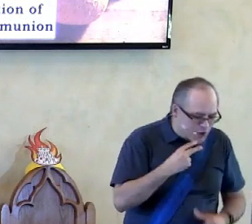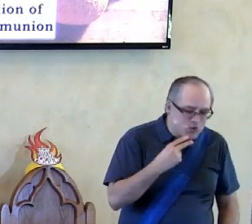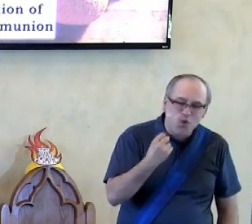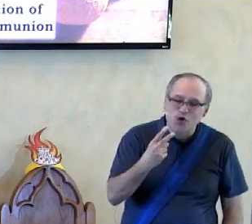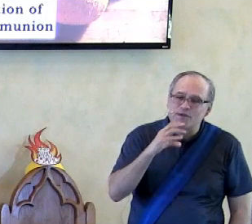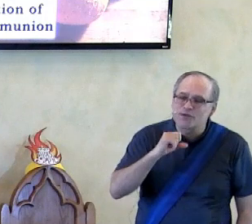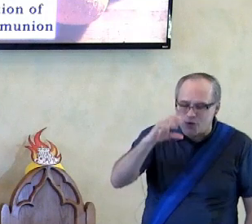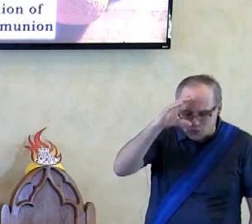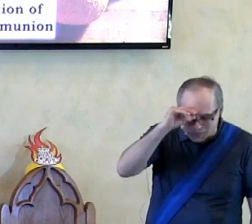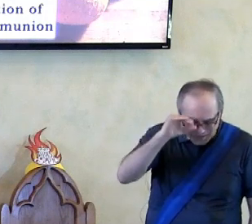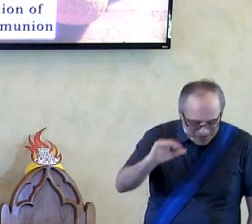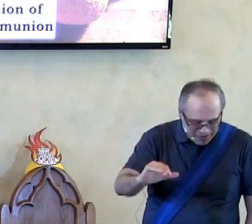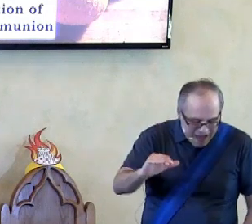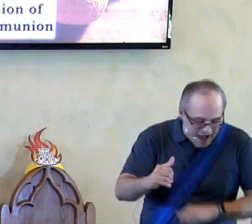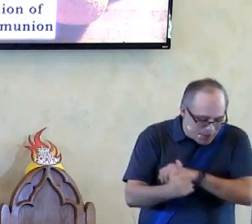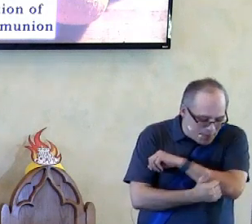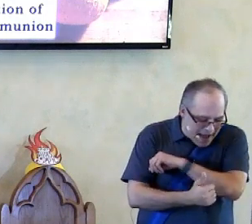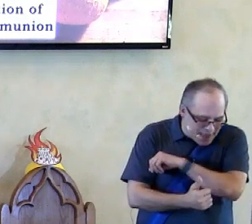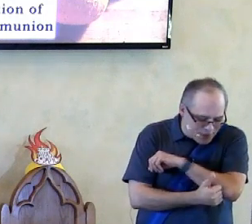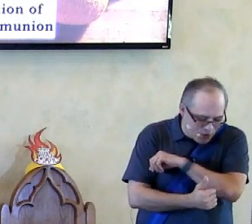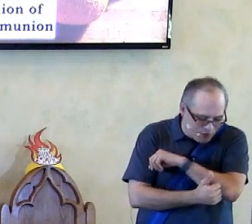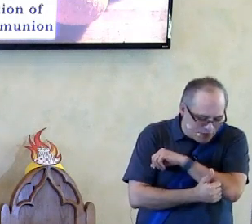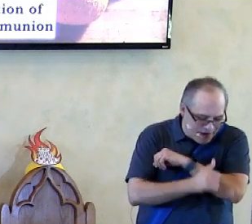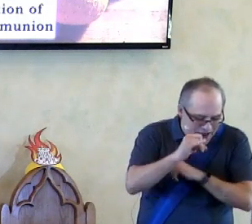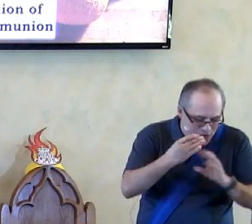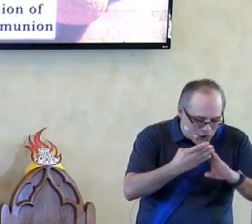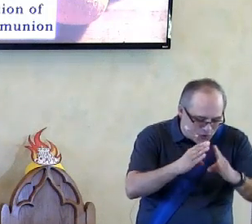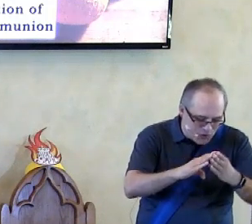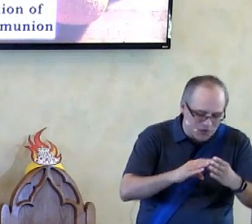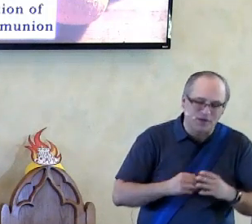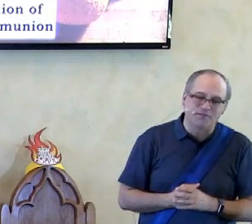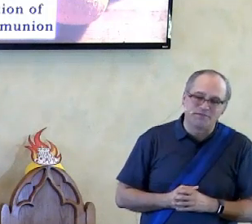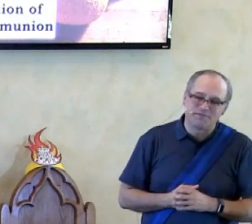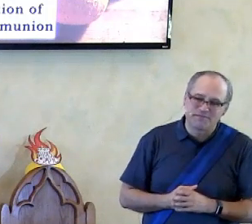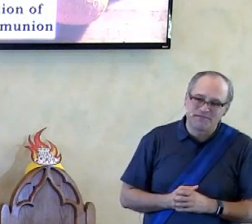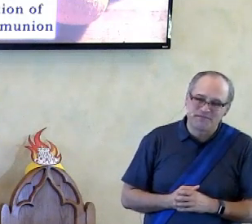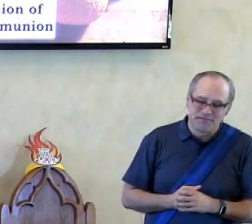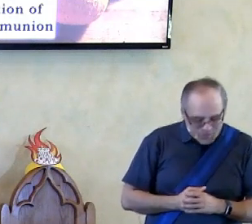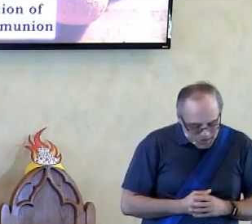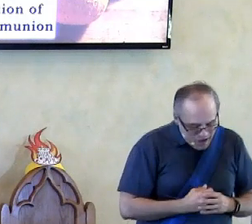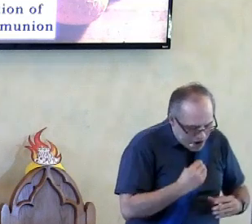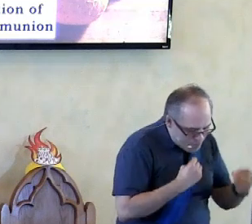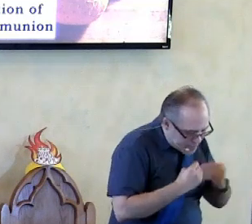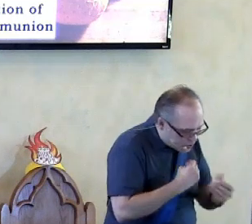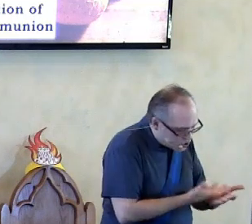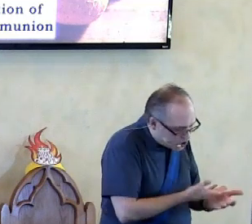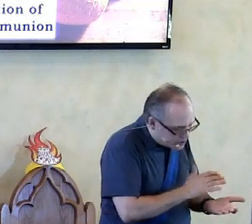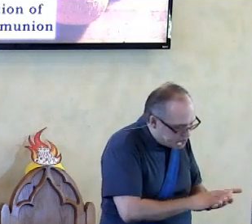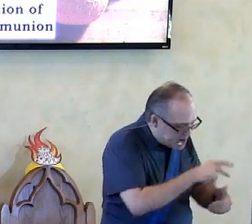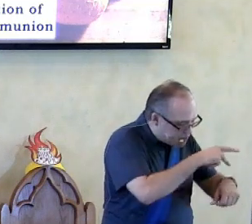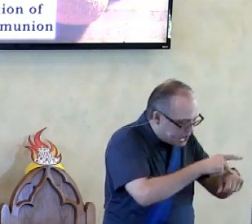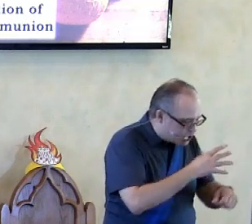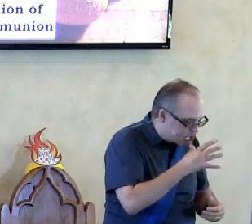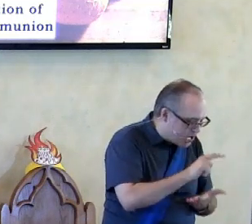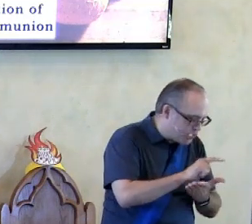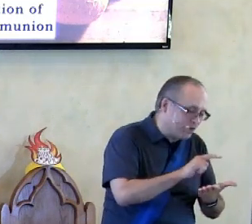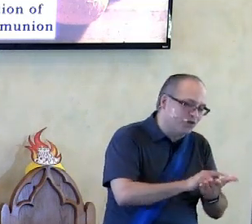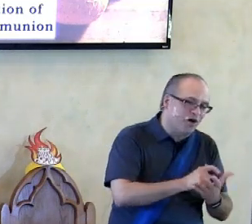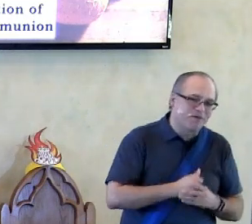We remember a 12-year-old at Passover in Jerusalem, a meal cooked by